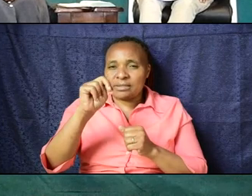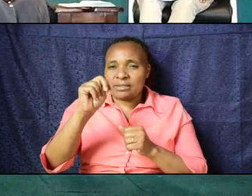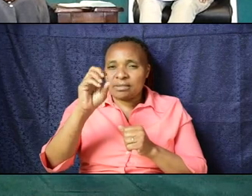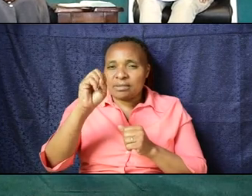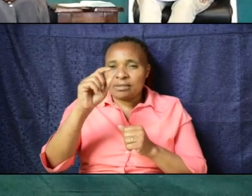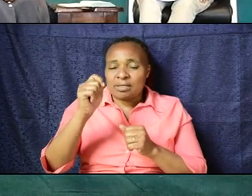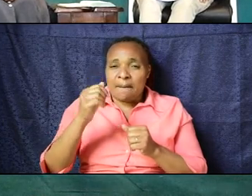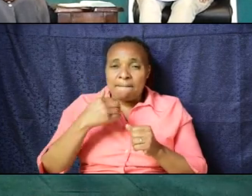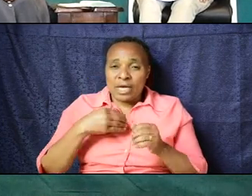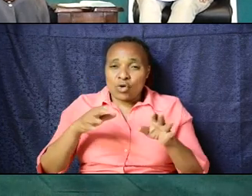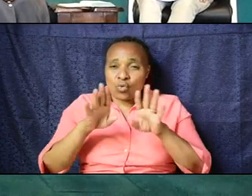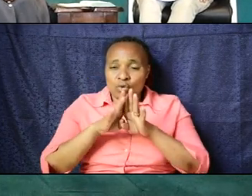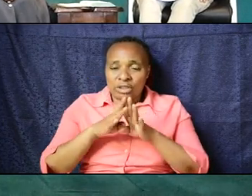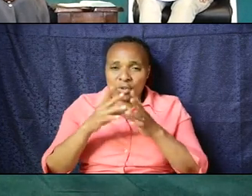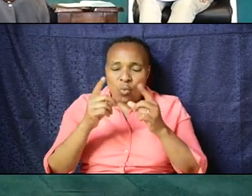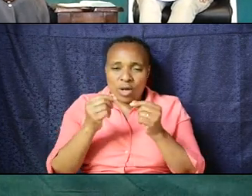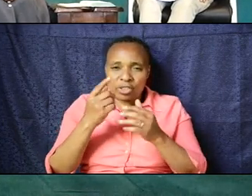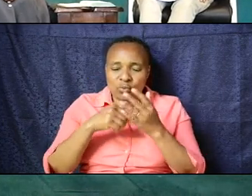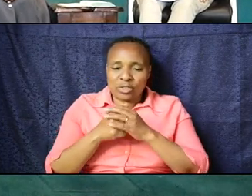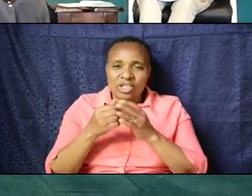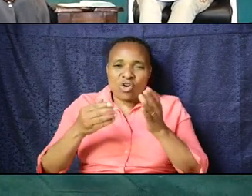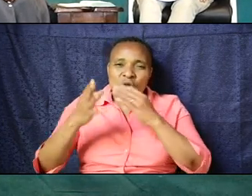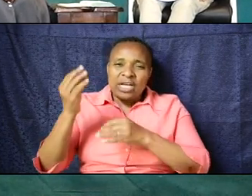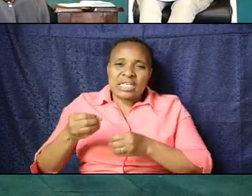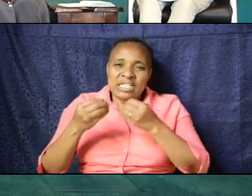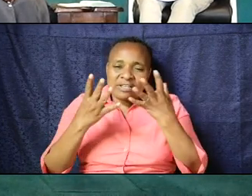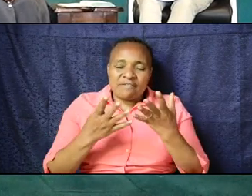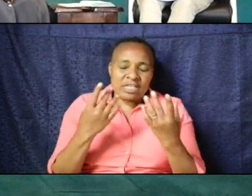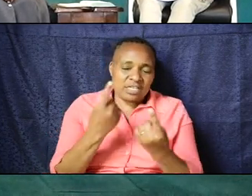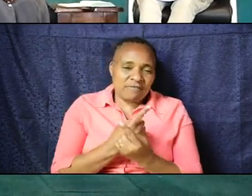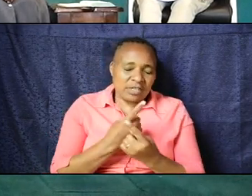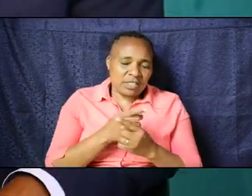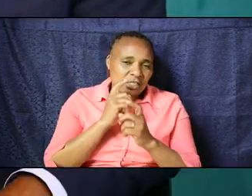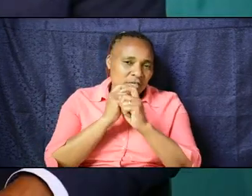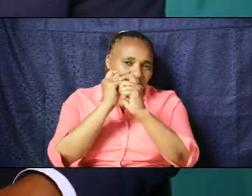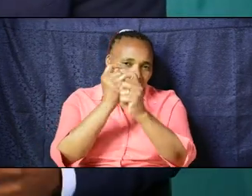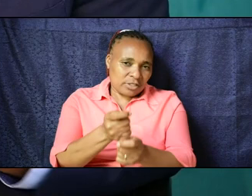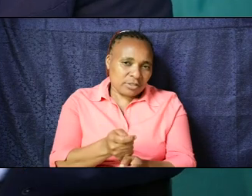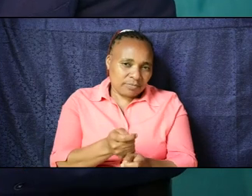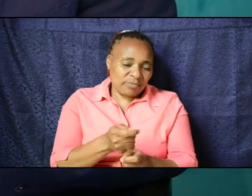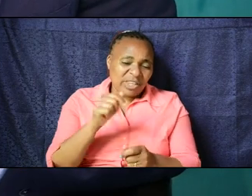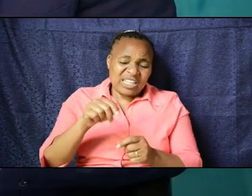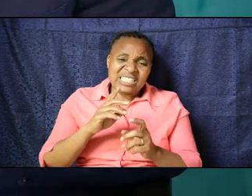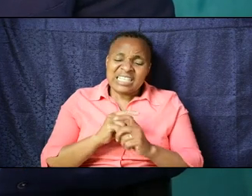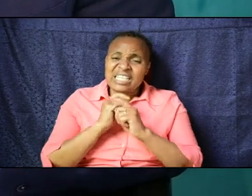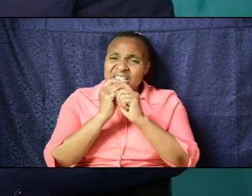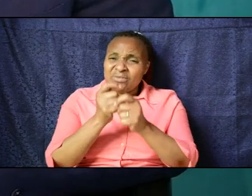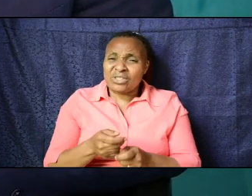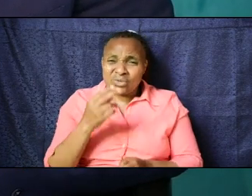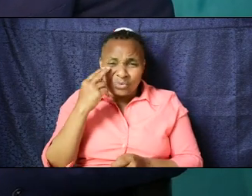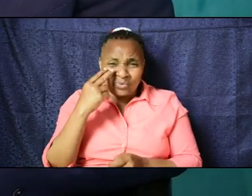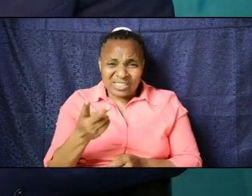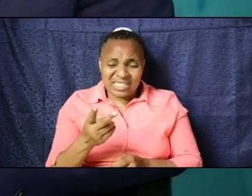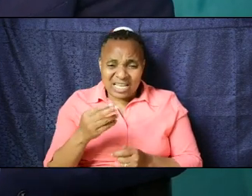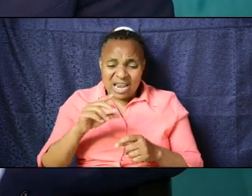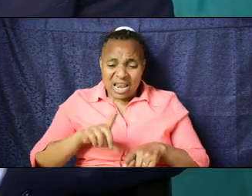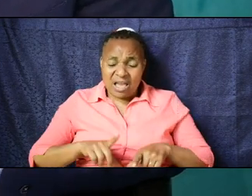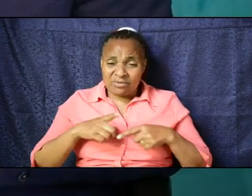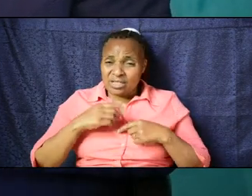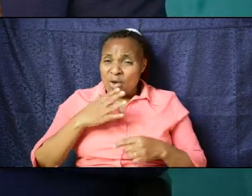My parting shot is God has given us different gifts. For these gifts to be seen in our lives,